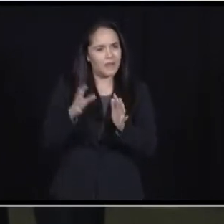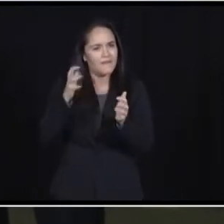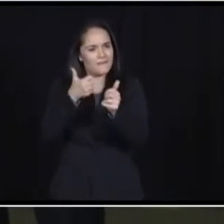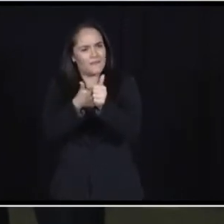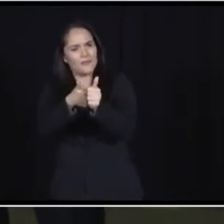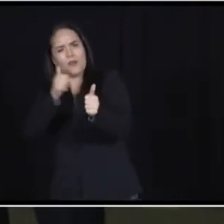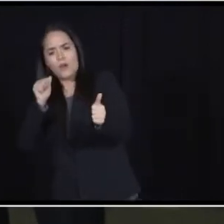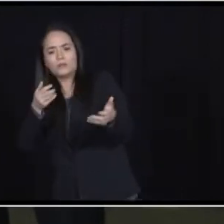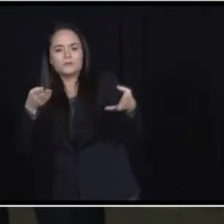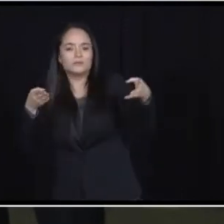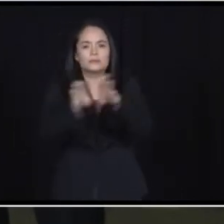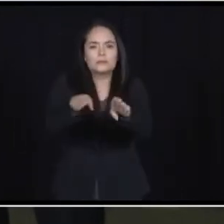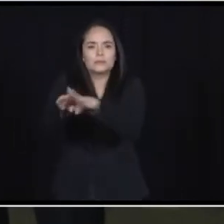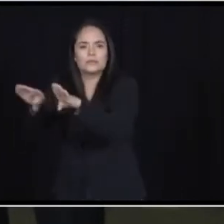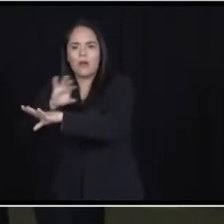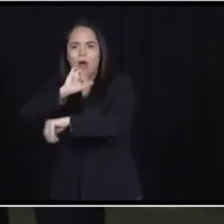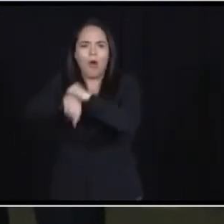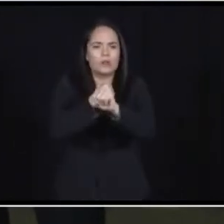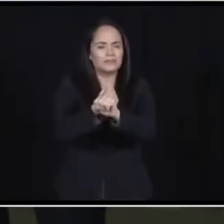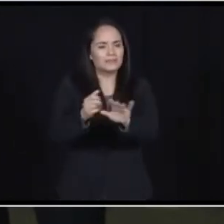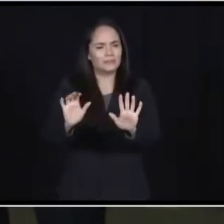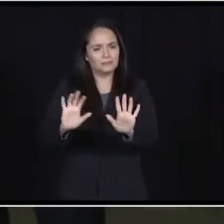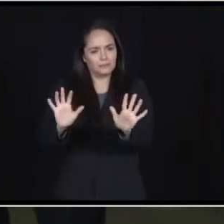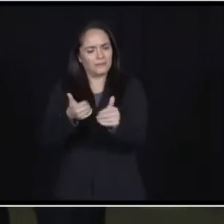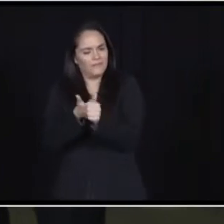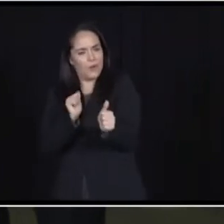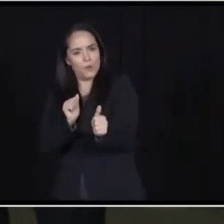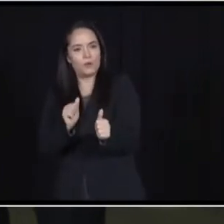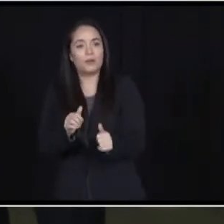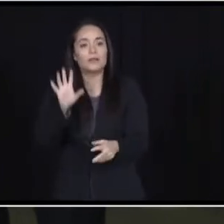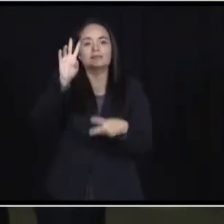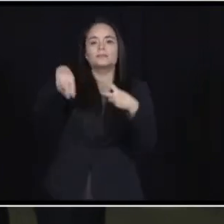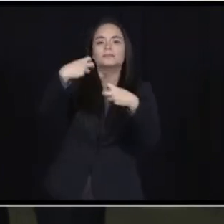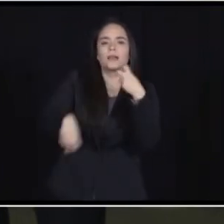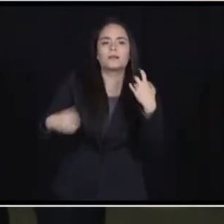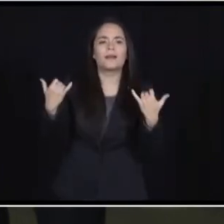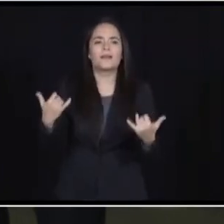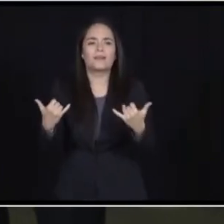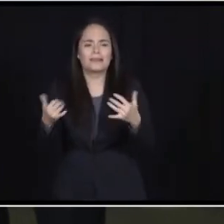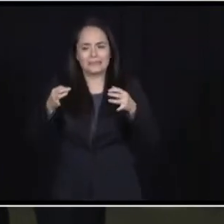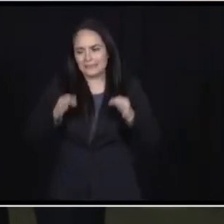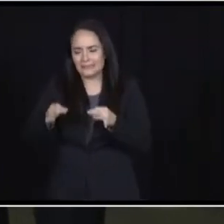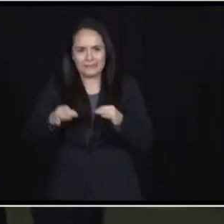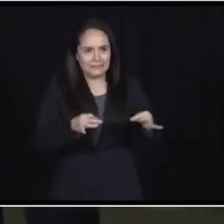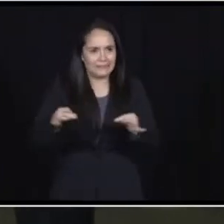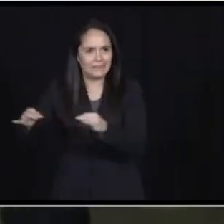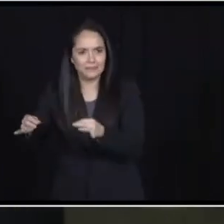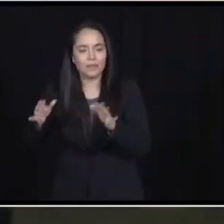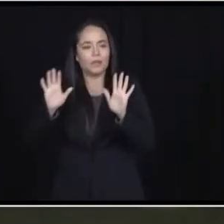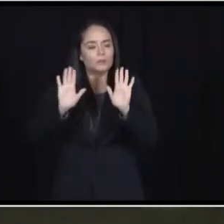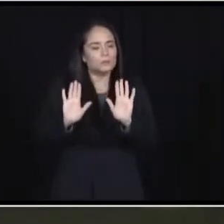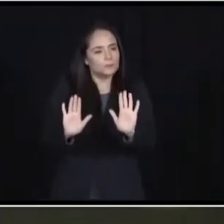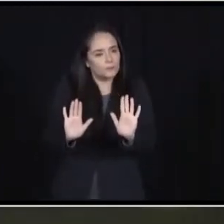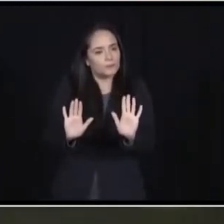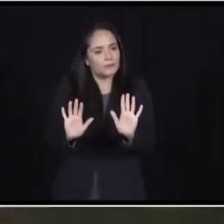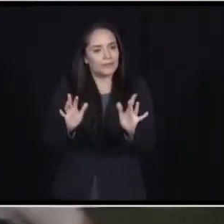it's difficult to make these decisions now with the situation we have, we need to do this so it doesn't get much worse.